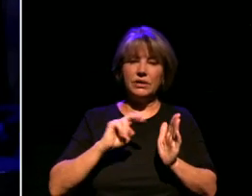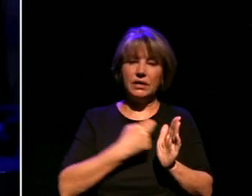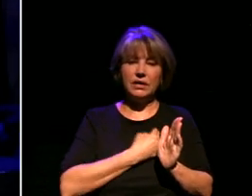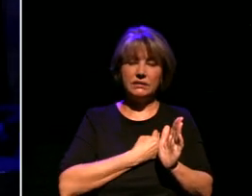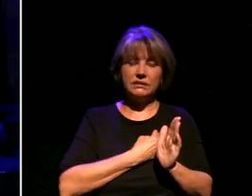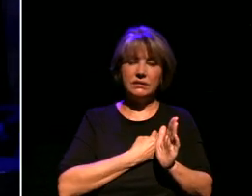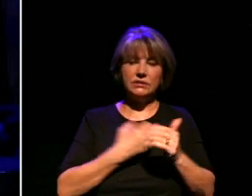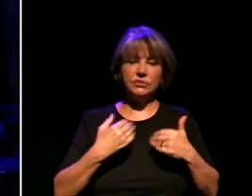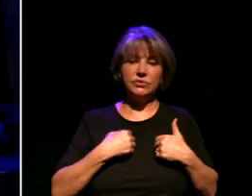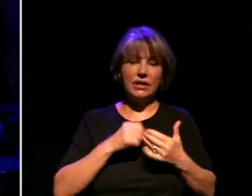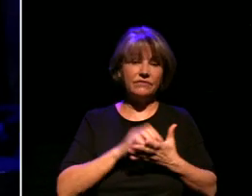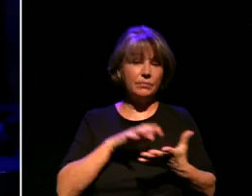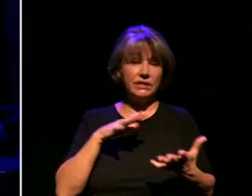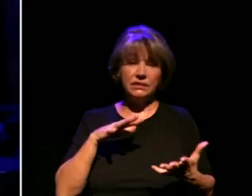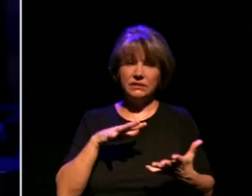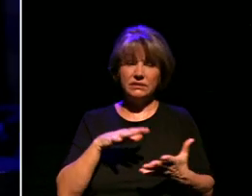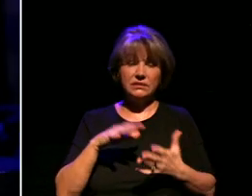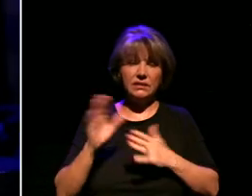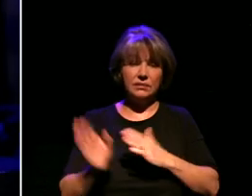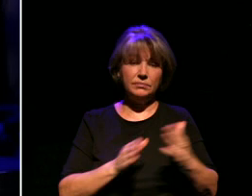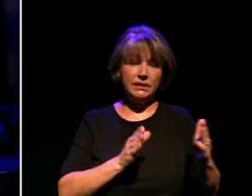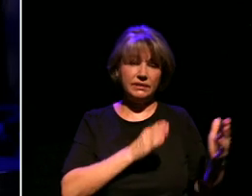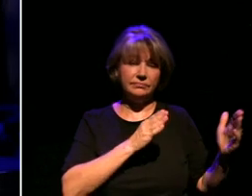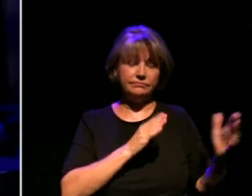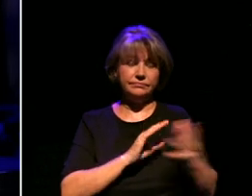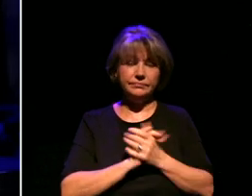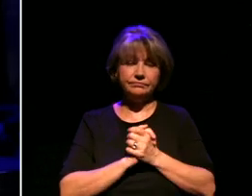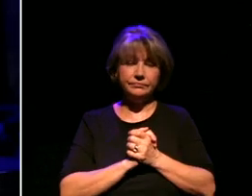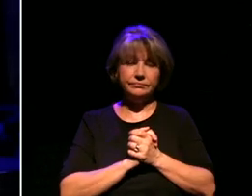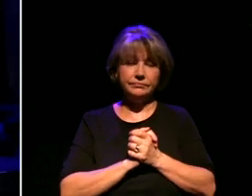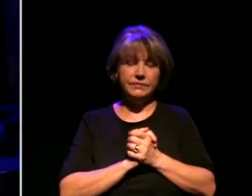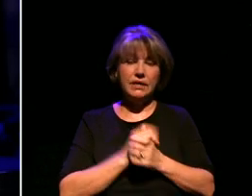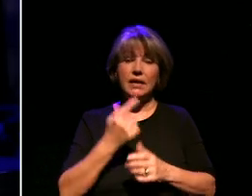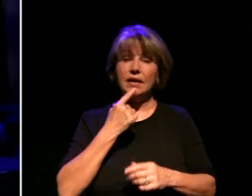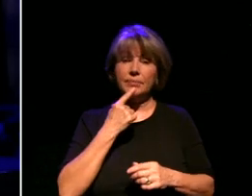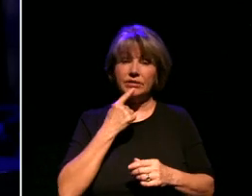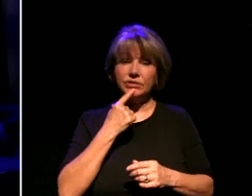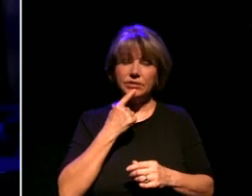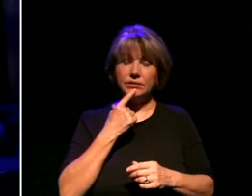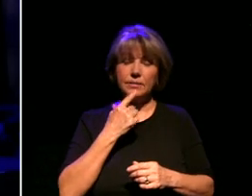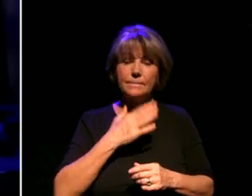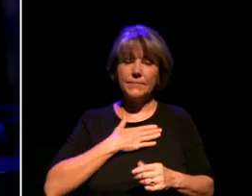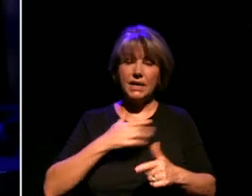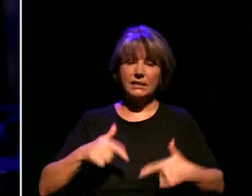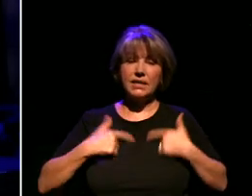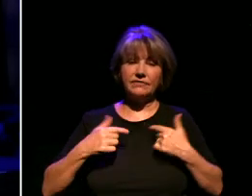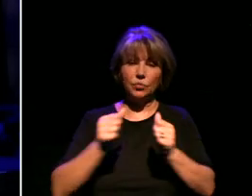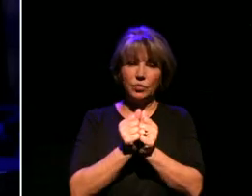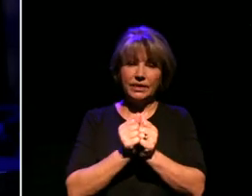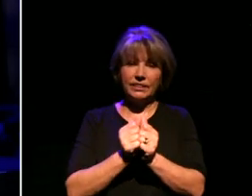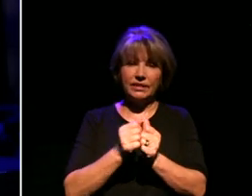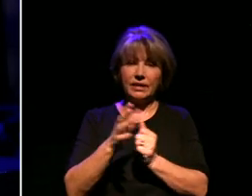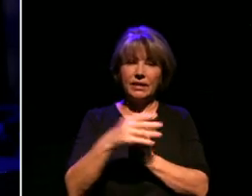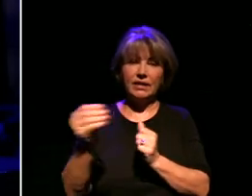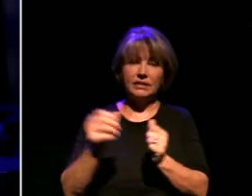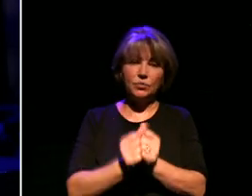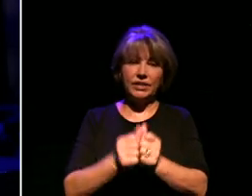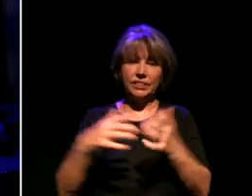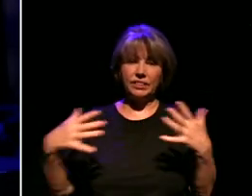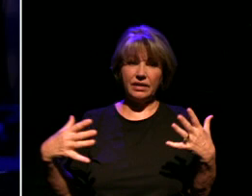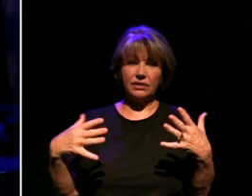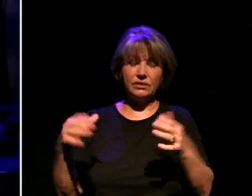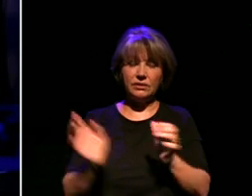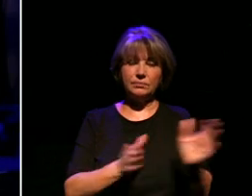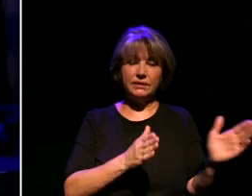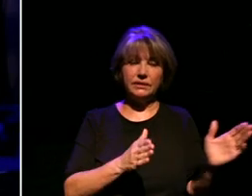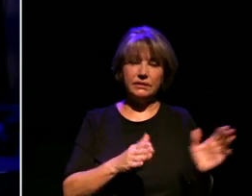it will require us to have a plan. So I mentioned to you about my life with and without a plan. And I will tell you, this has been one of the areas of greatest